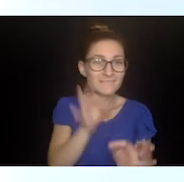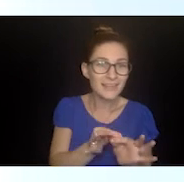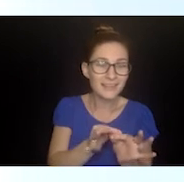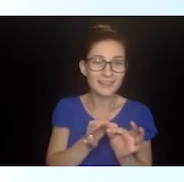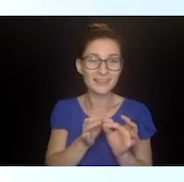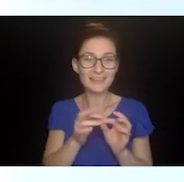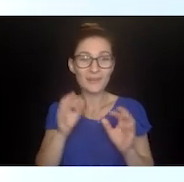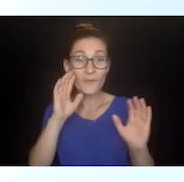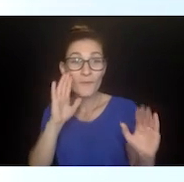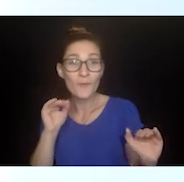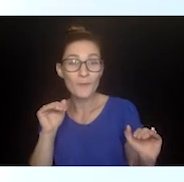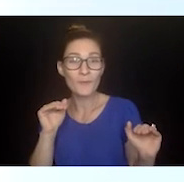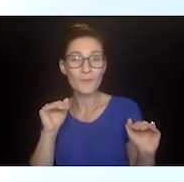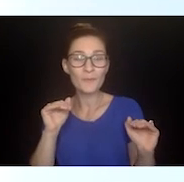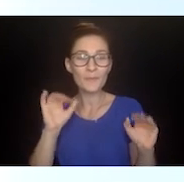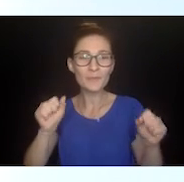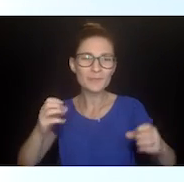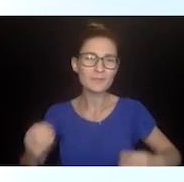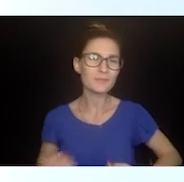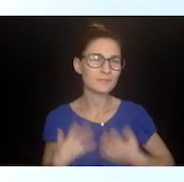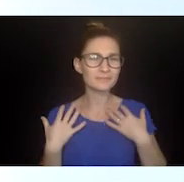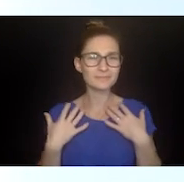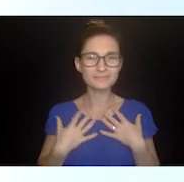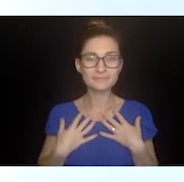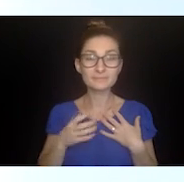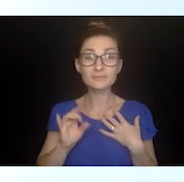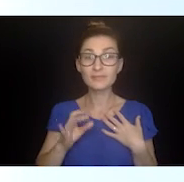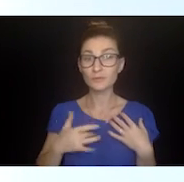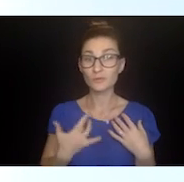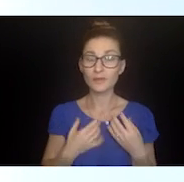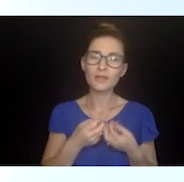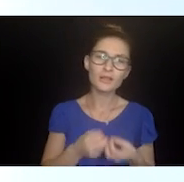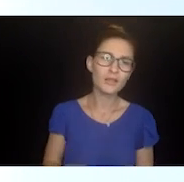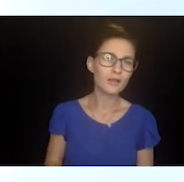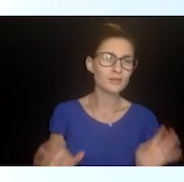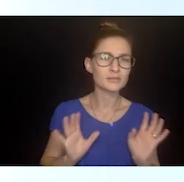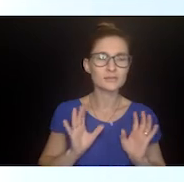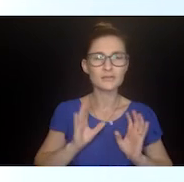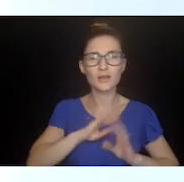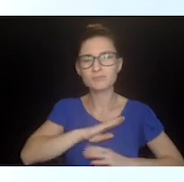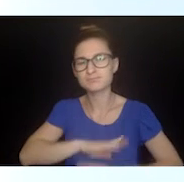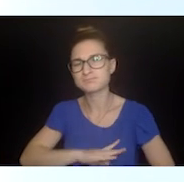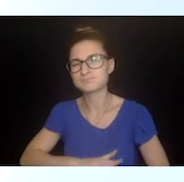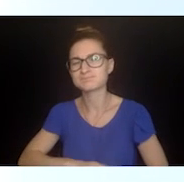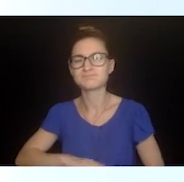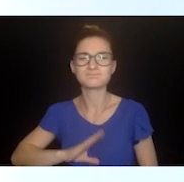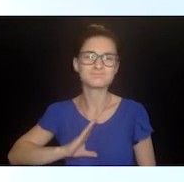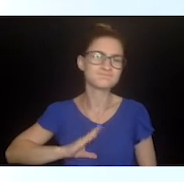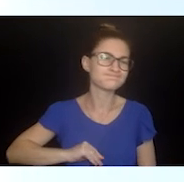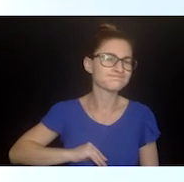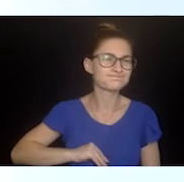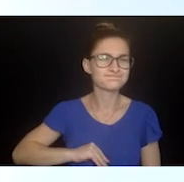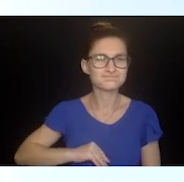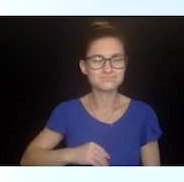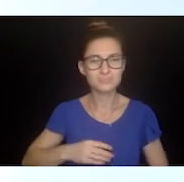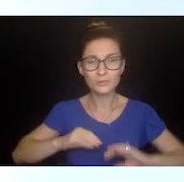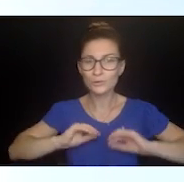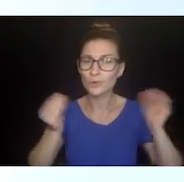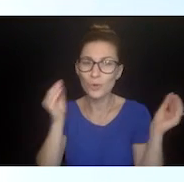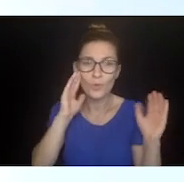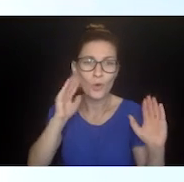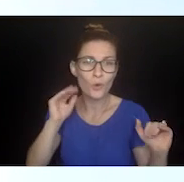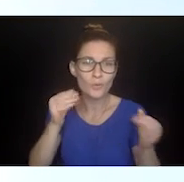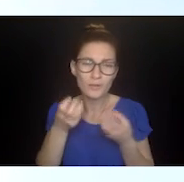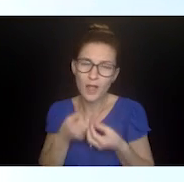possible. When things may be feeling that you're lost or helpless, or there's no